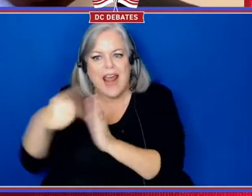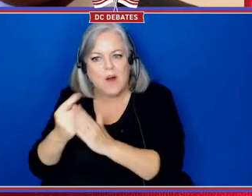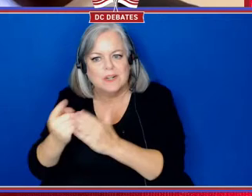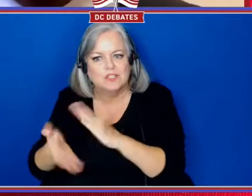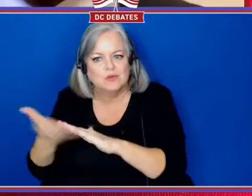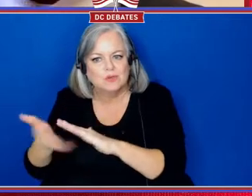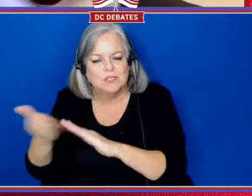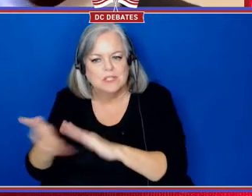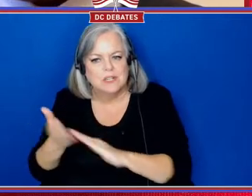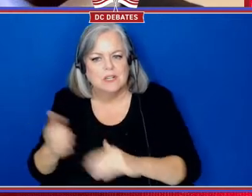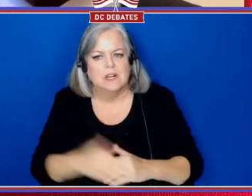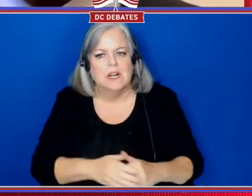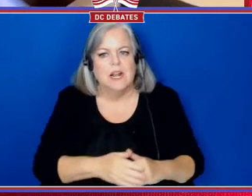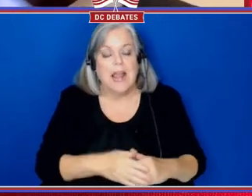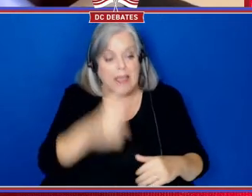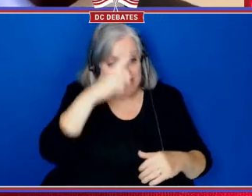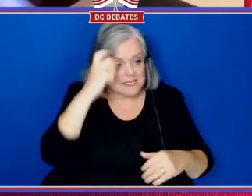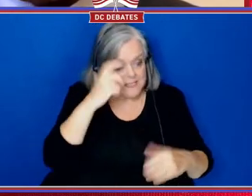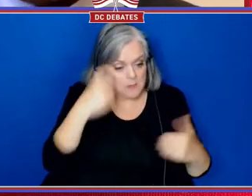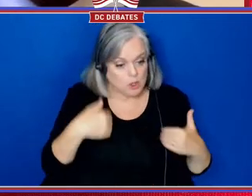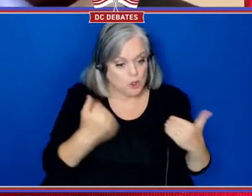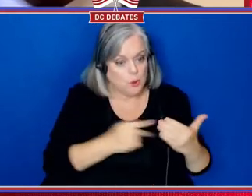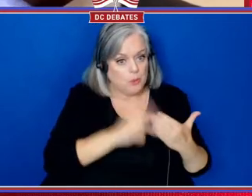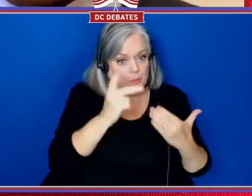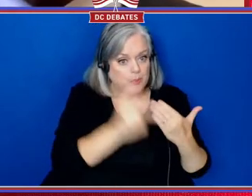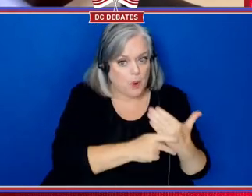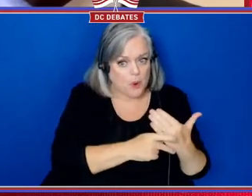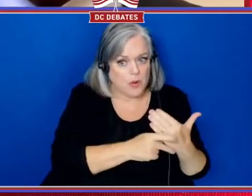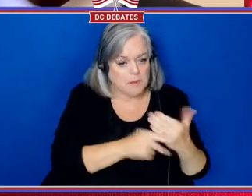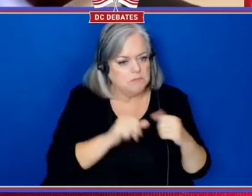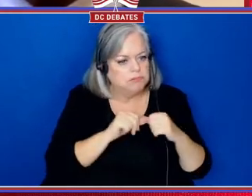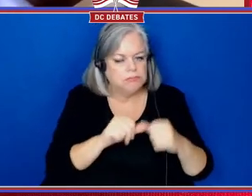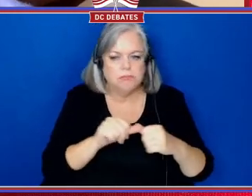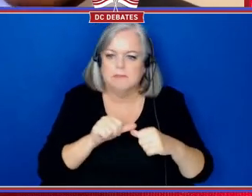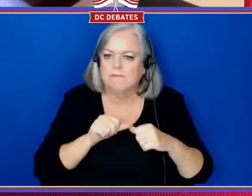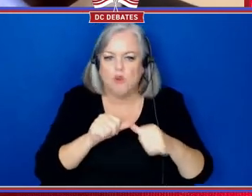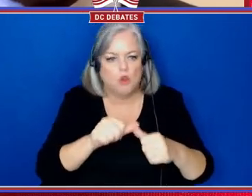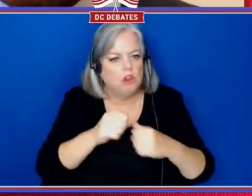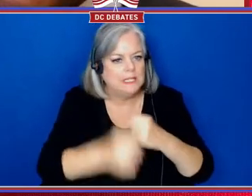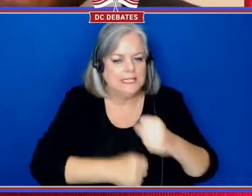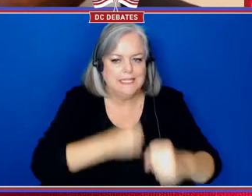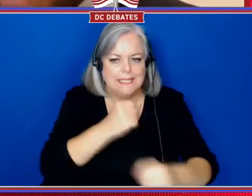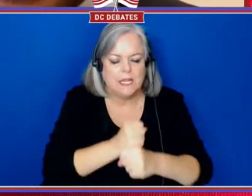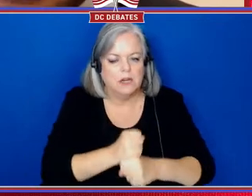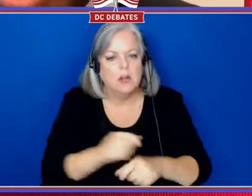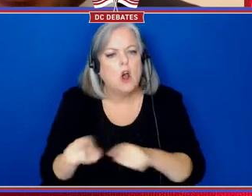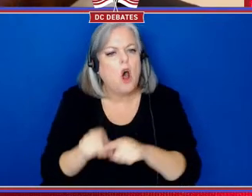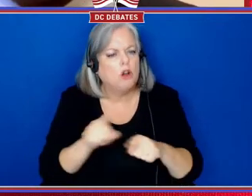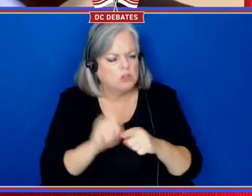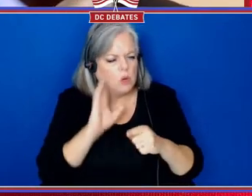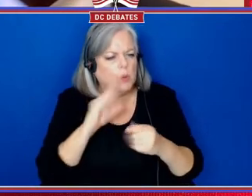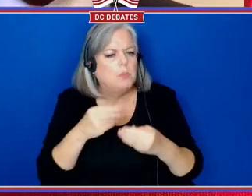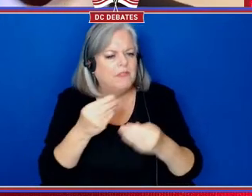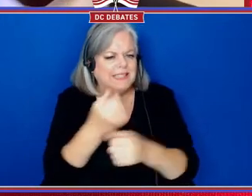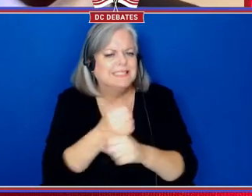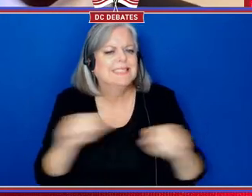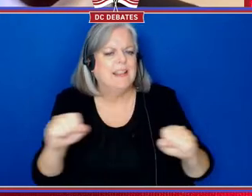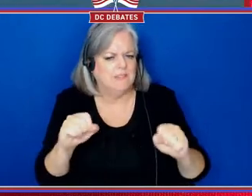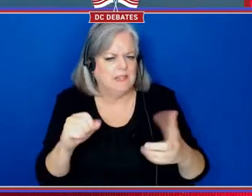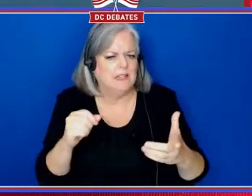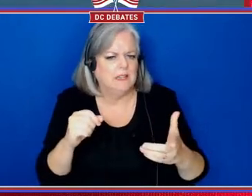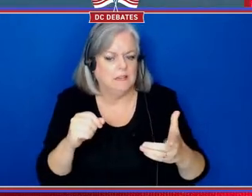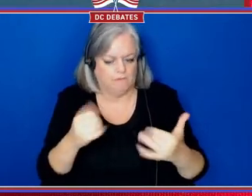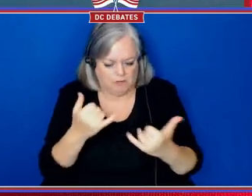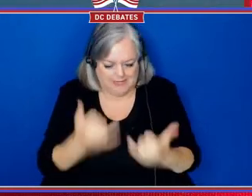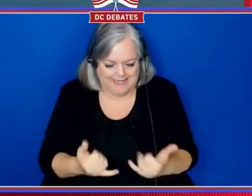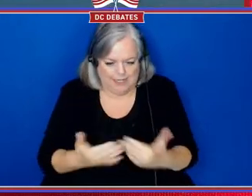year-round program. But I will also bring a safety apparatus Thank to keep you, James. You safe in the here and now. Thank